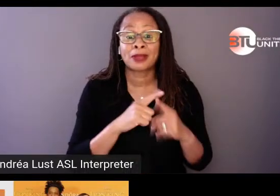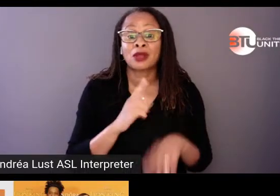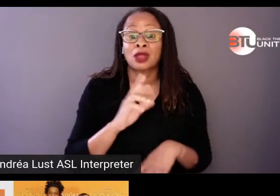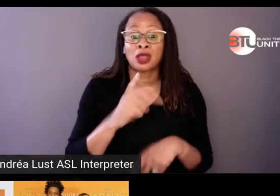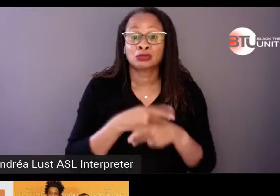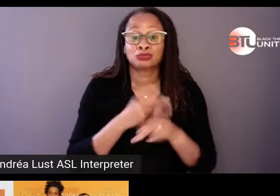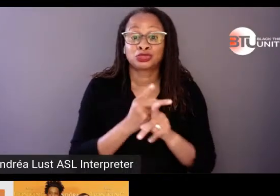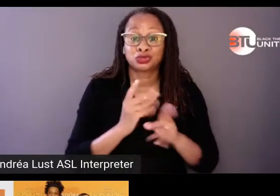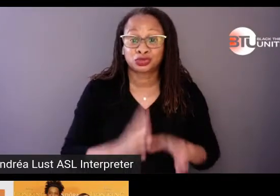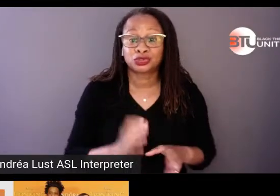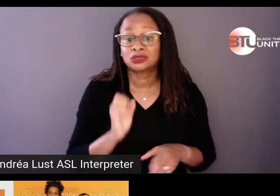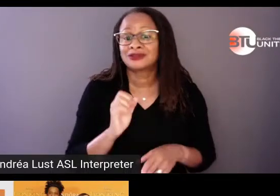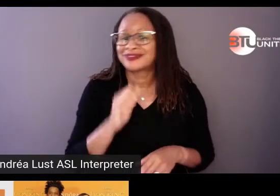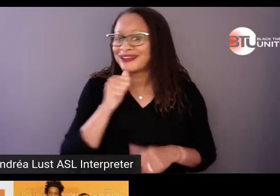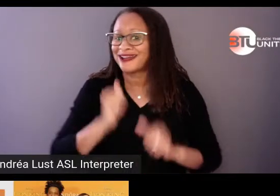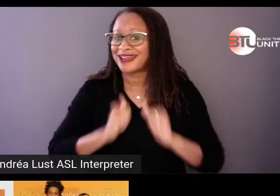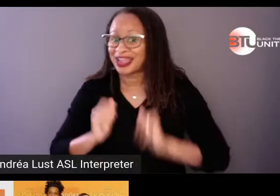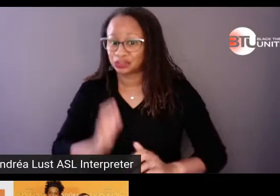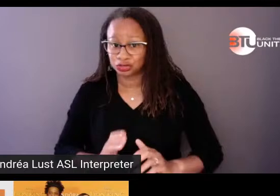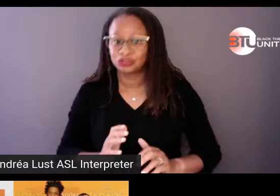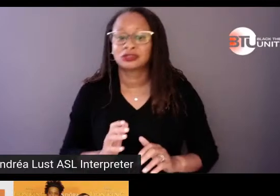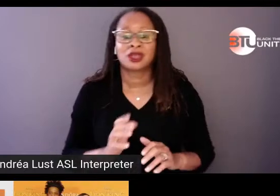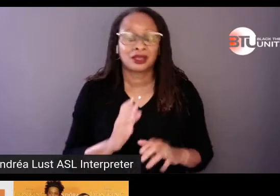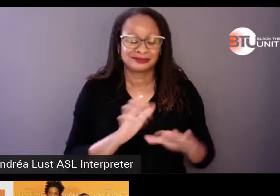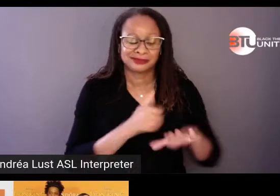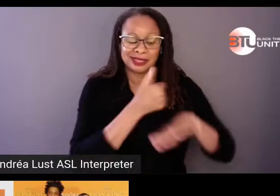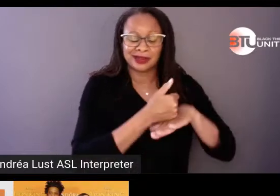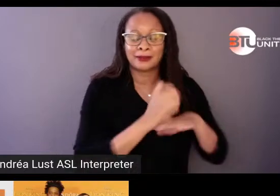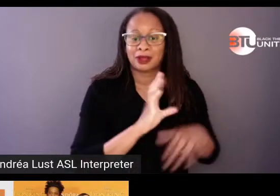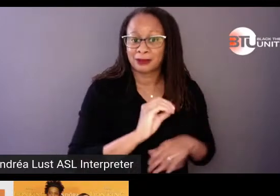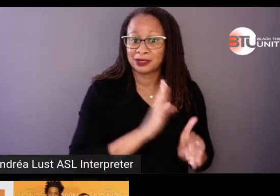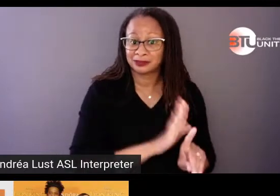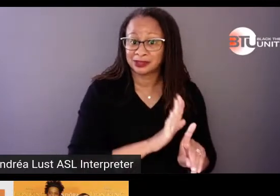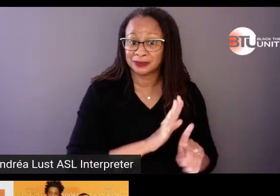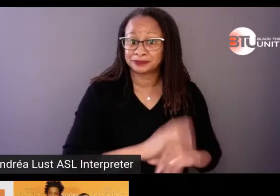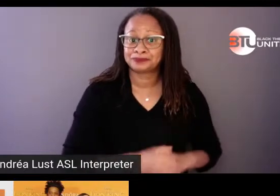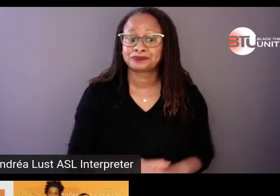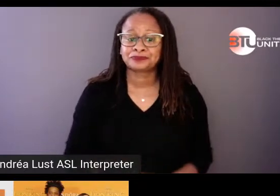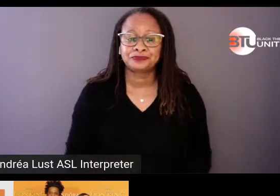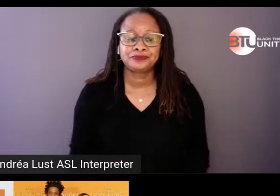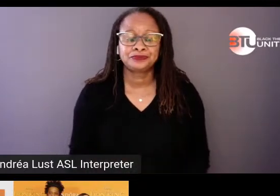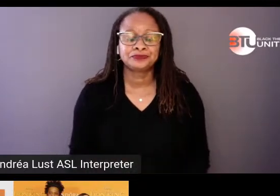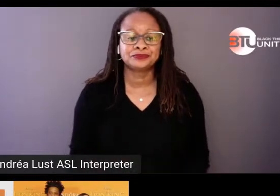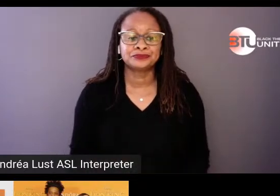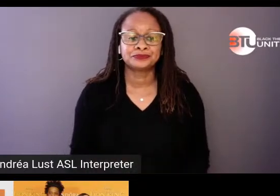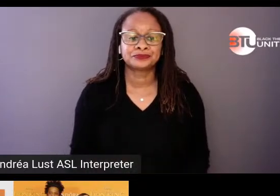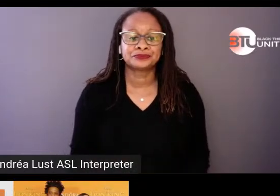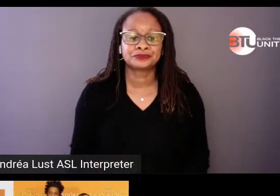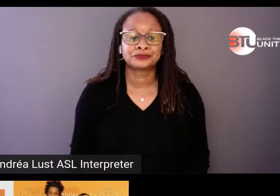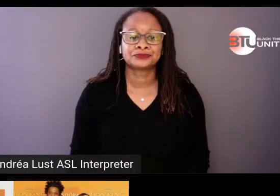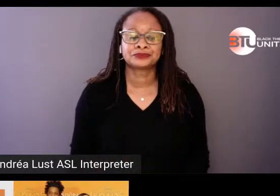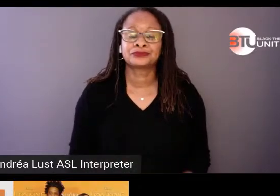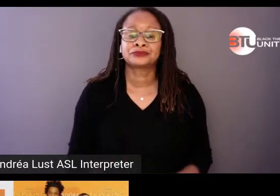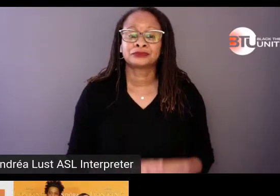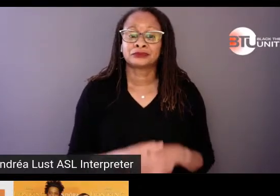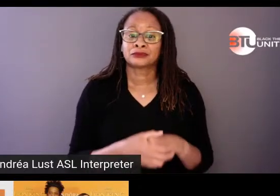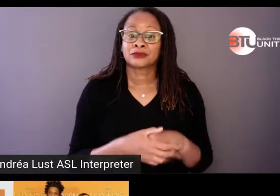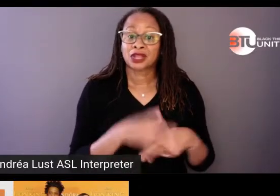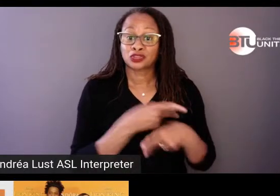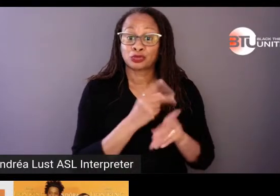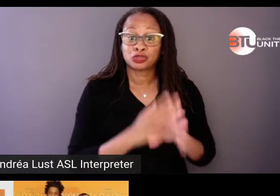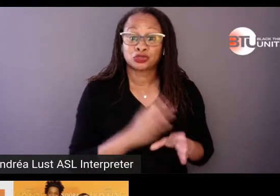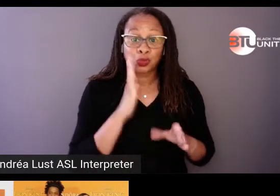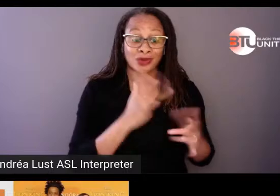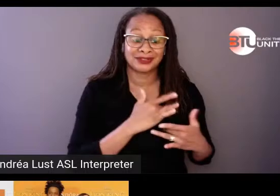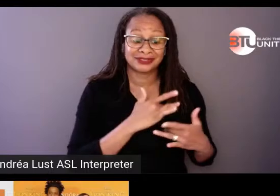forming their own company. But the producer will tend to form a